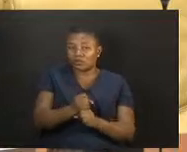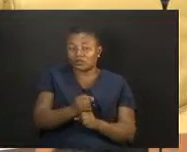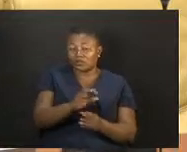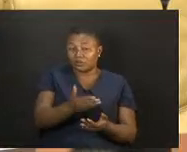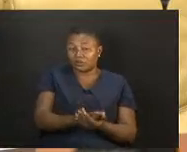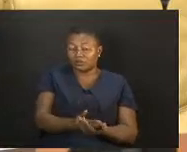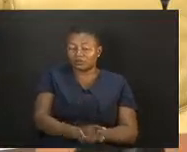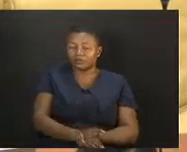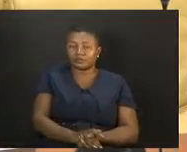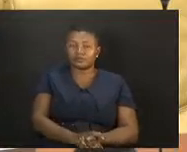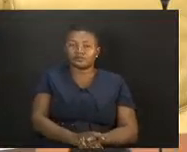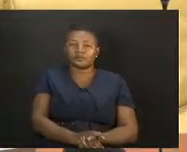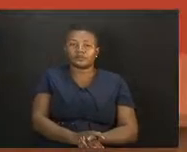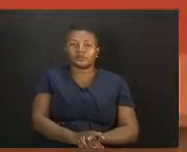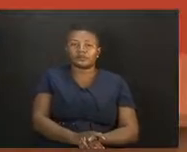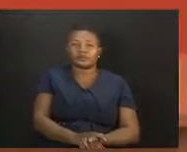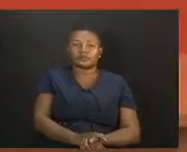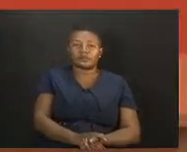Minister.